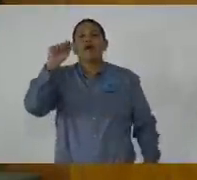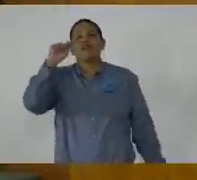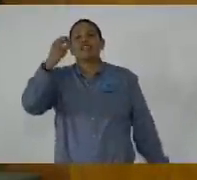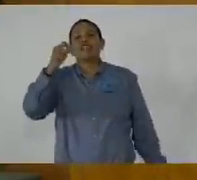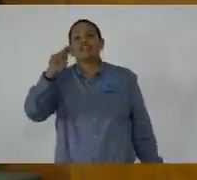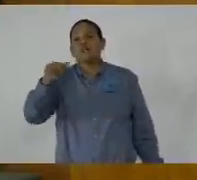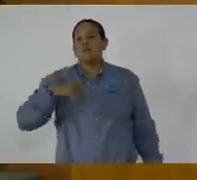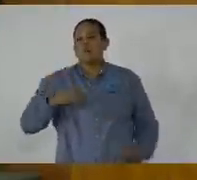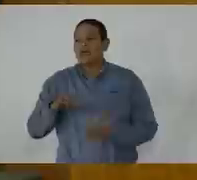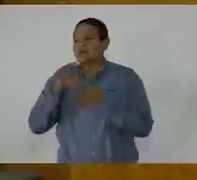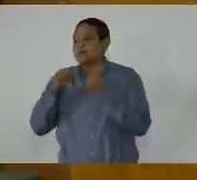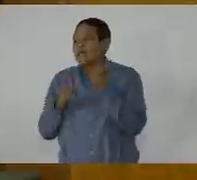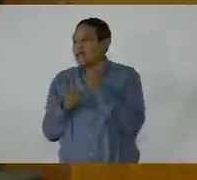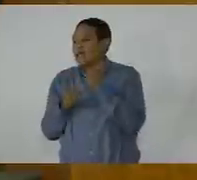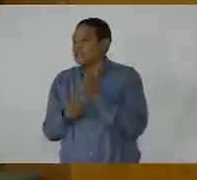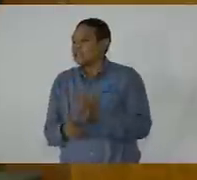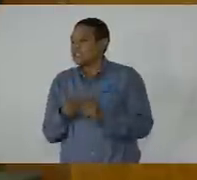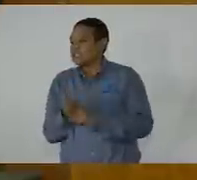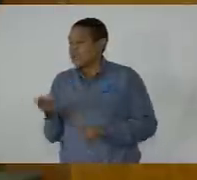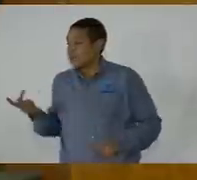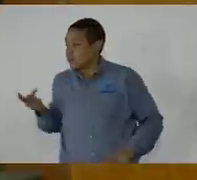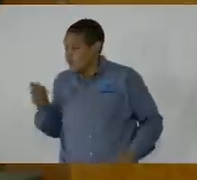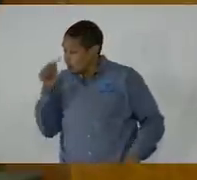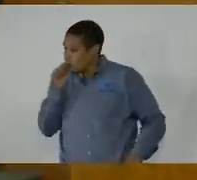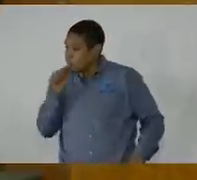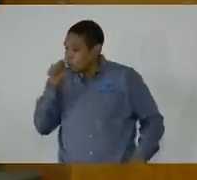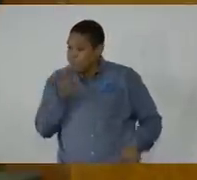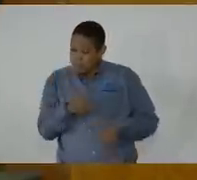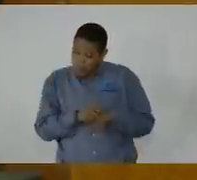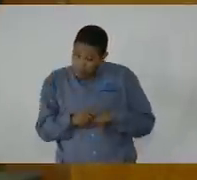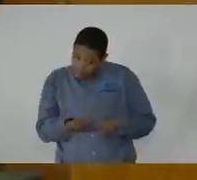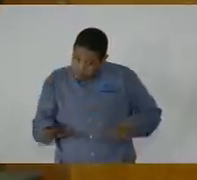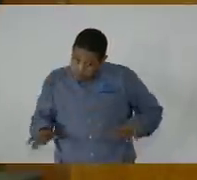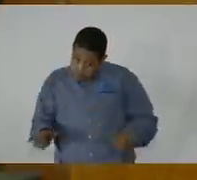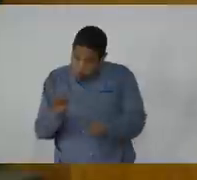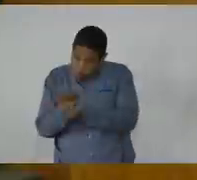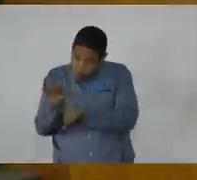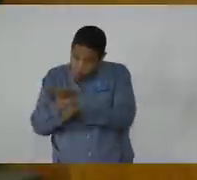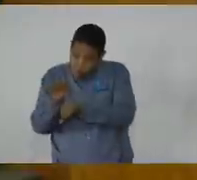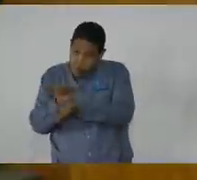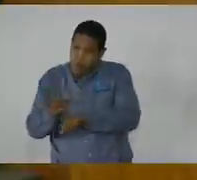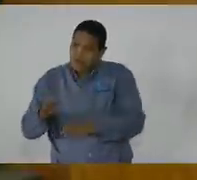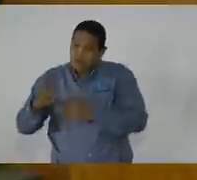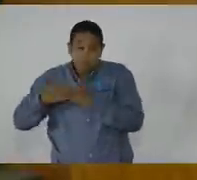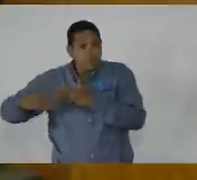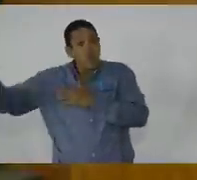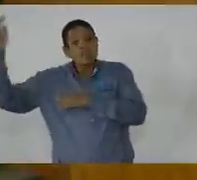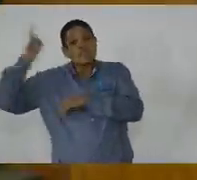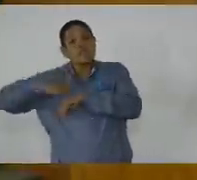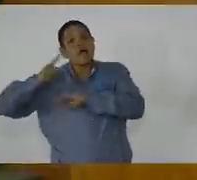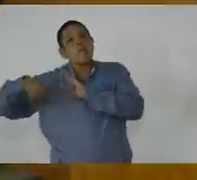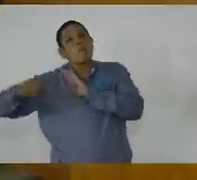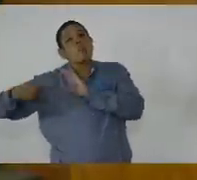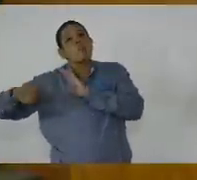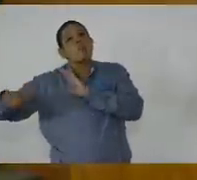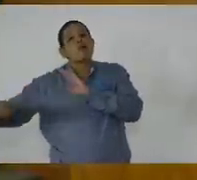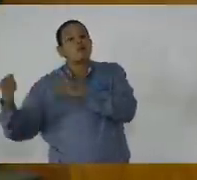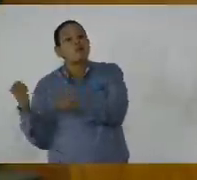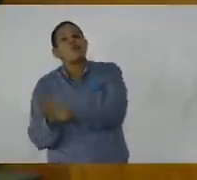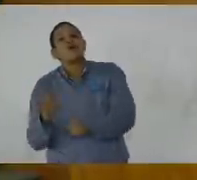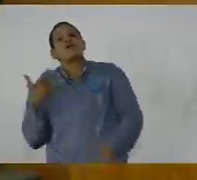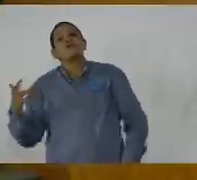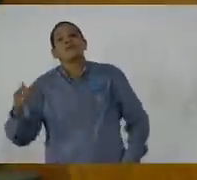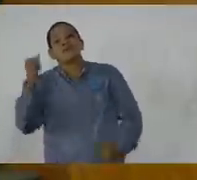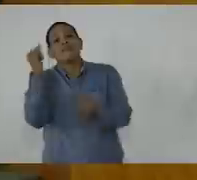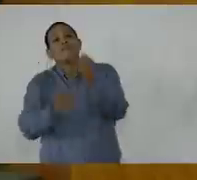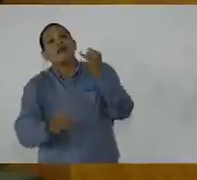special assistant, who have both endured tireless assignment way beyond the call of duty. Finally,